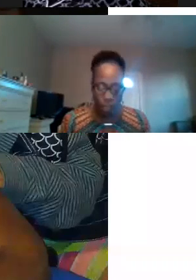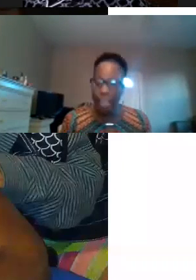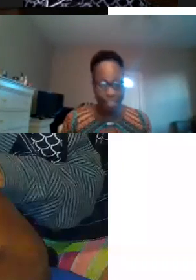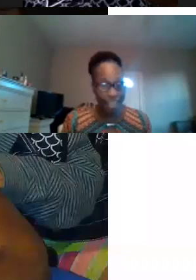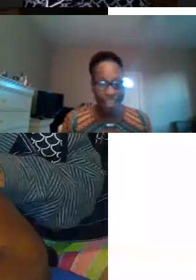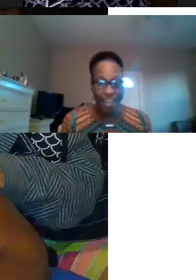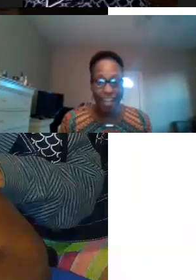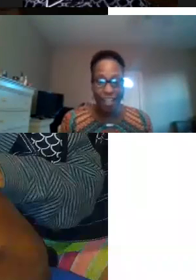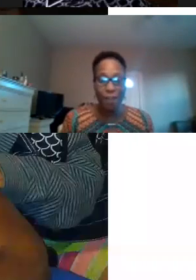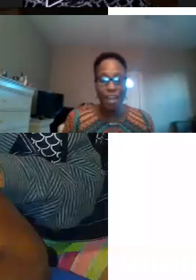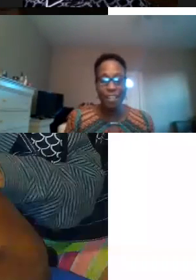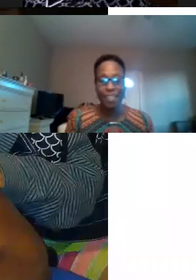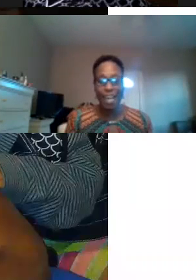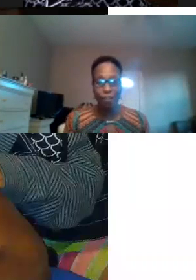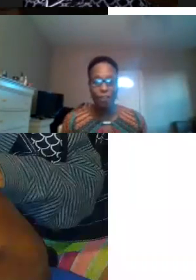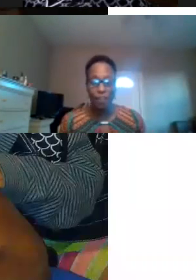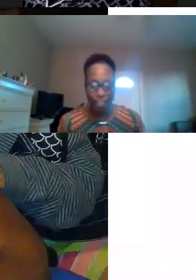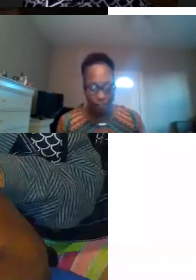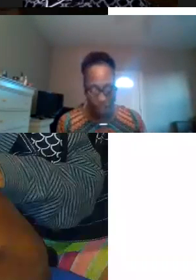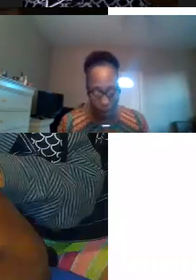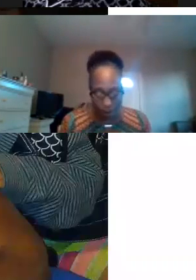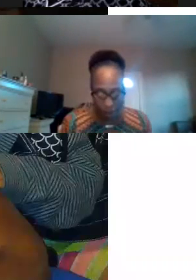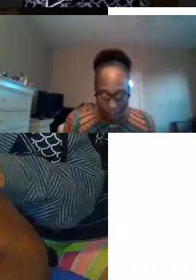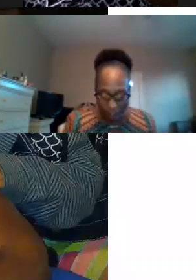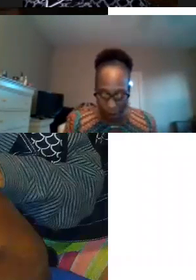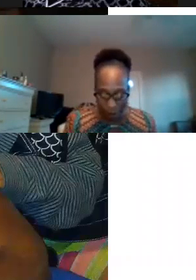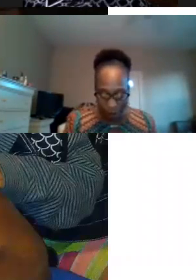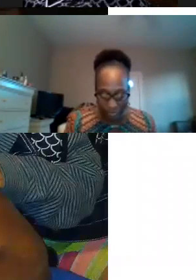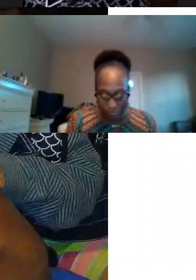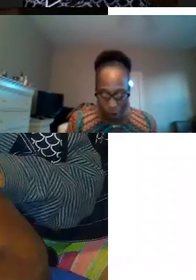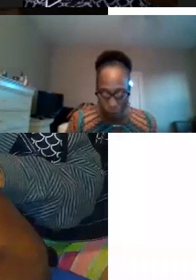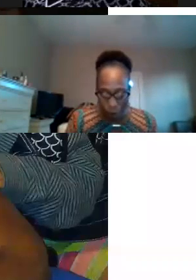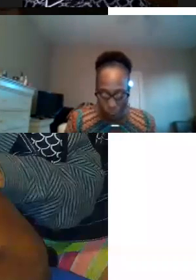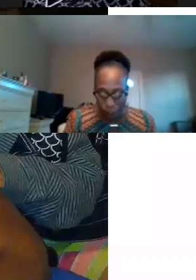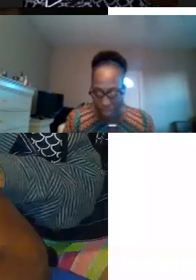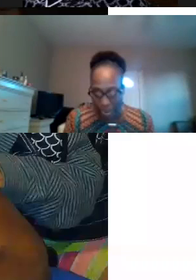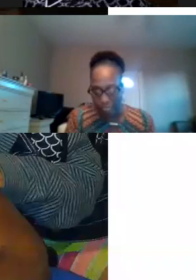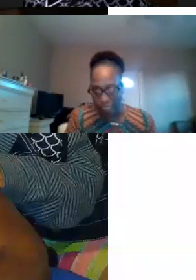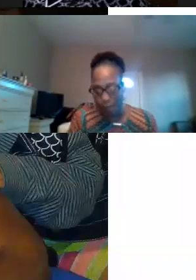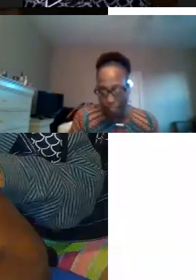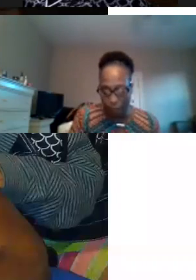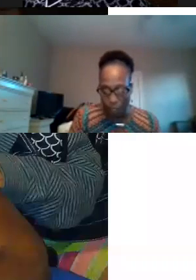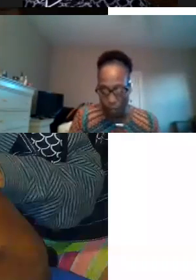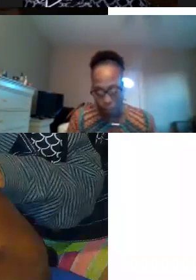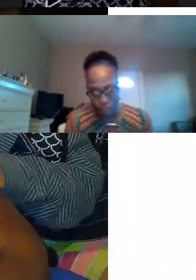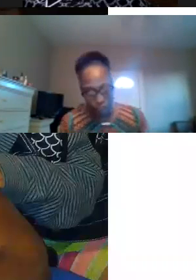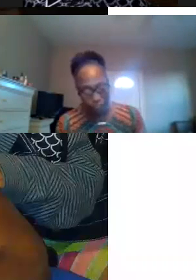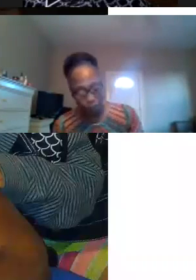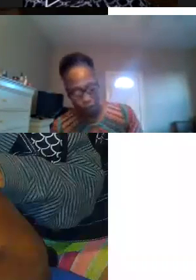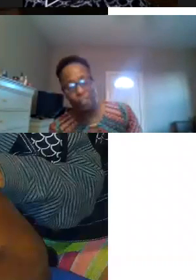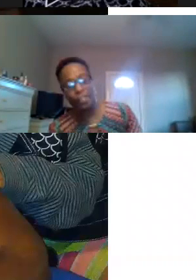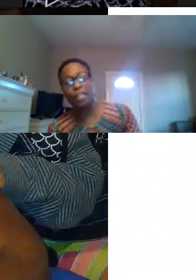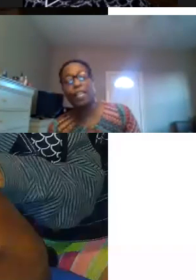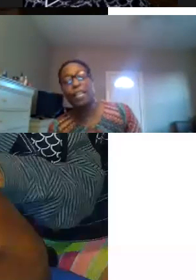So yes, and Kelly is right in the chat, hold their feet to the fire. And so what would you add, especially when you are talking